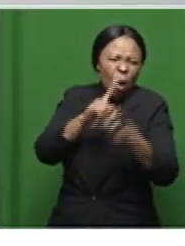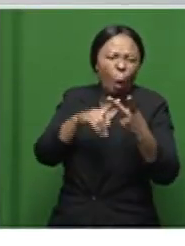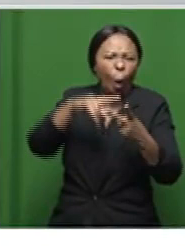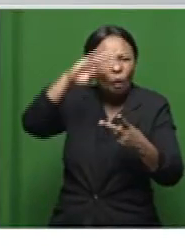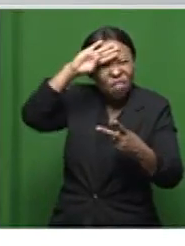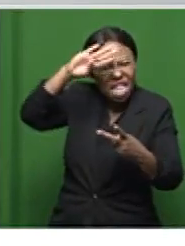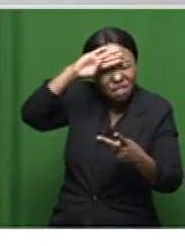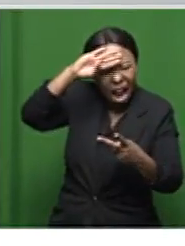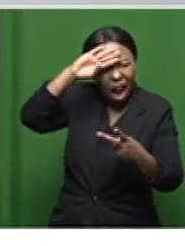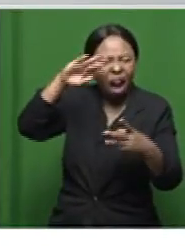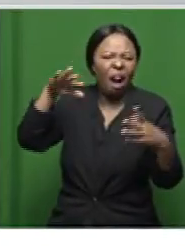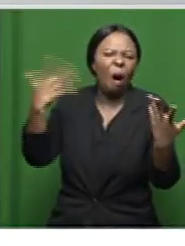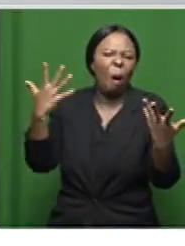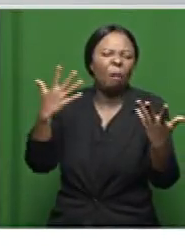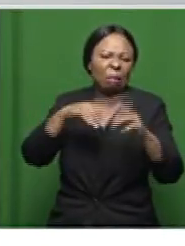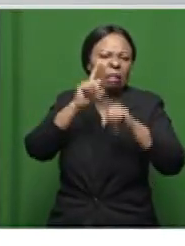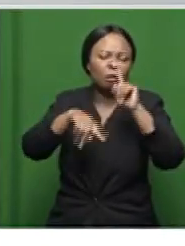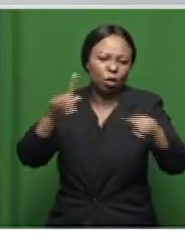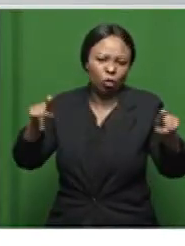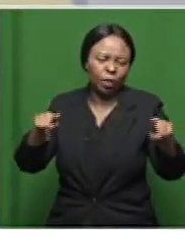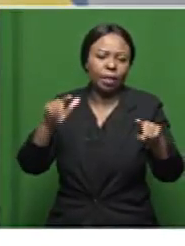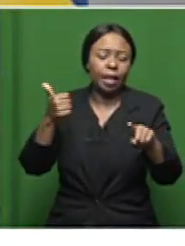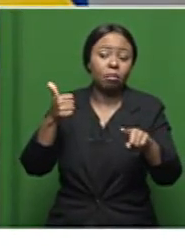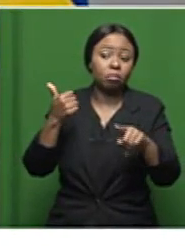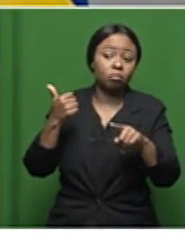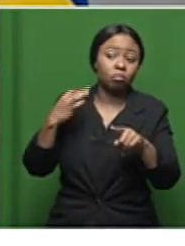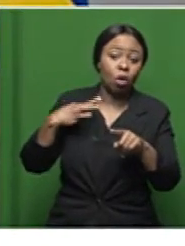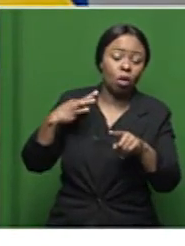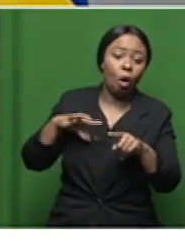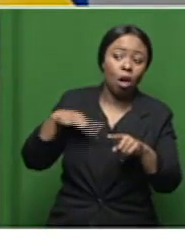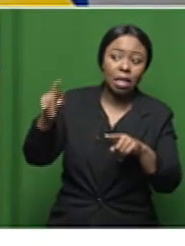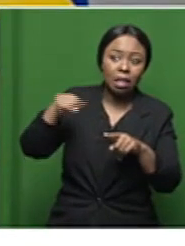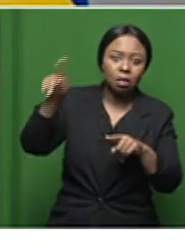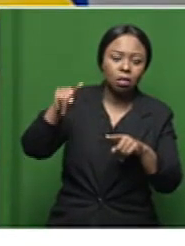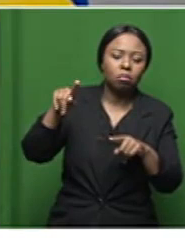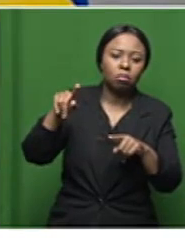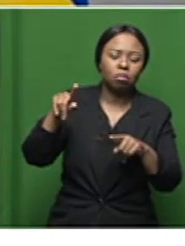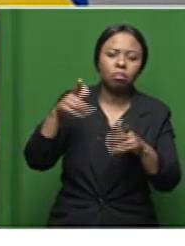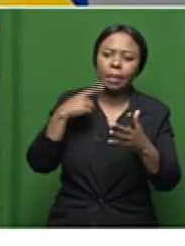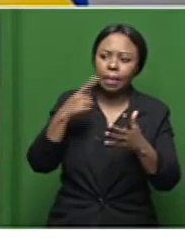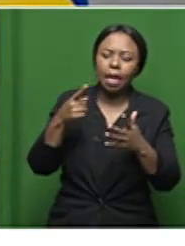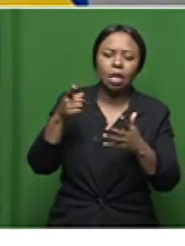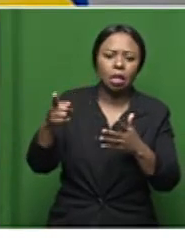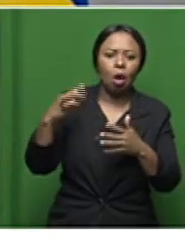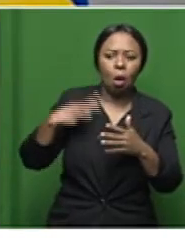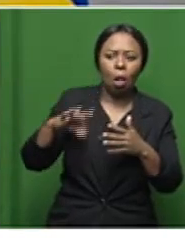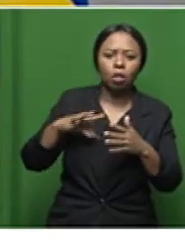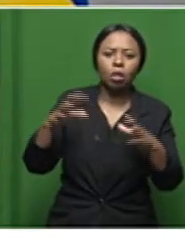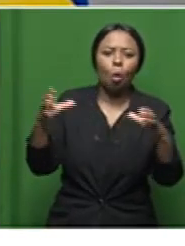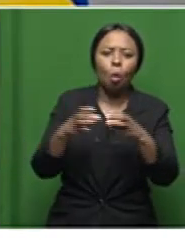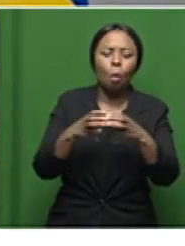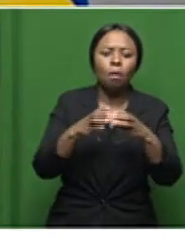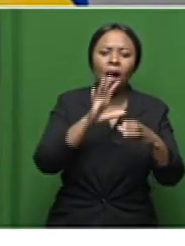some instances. That is why when the teams visit the schools, they will take the girls in the groups of